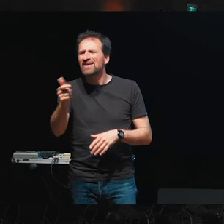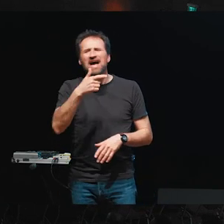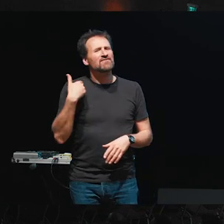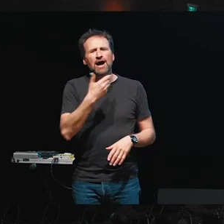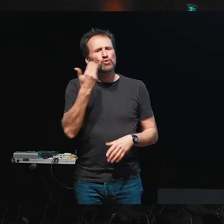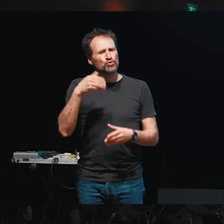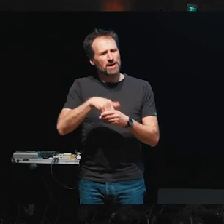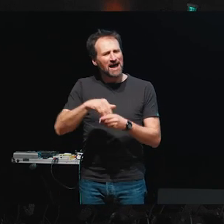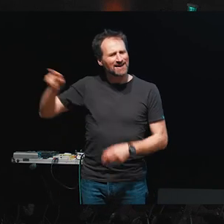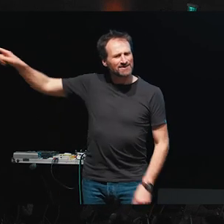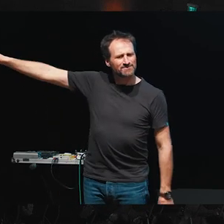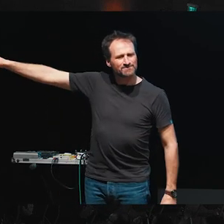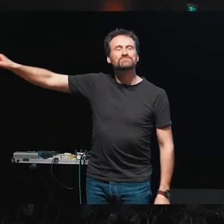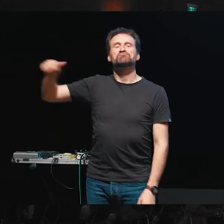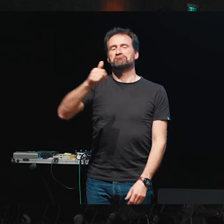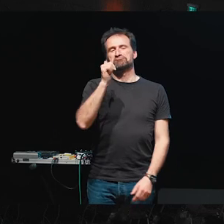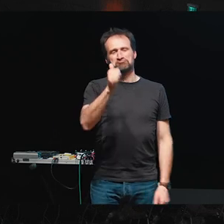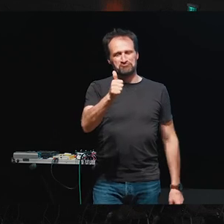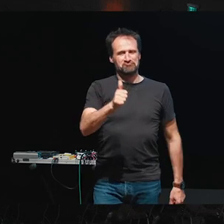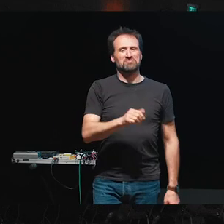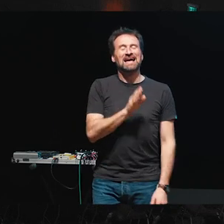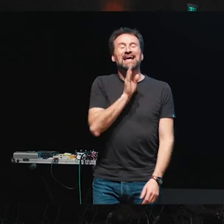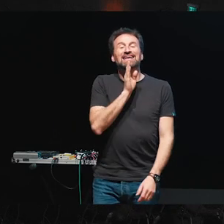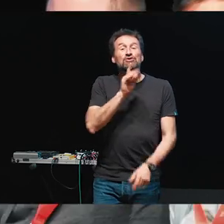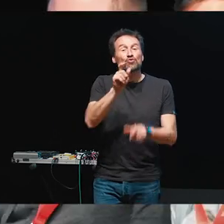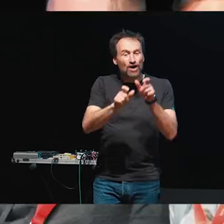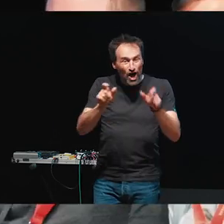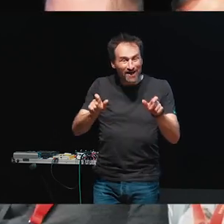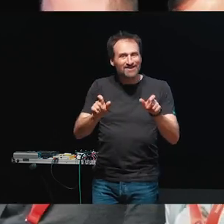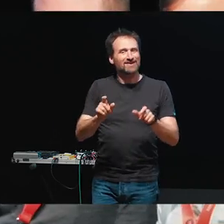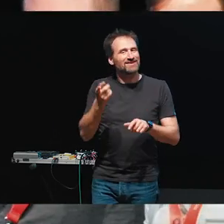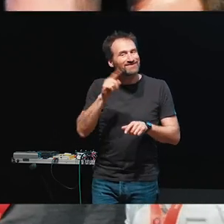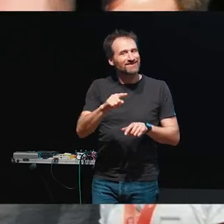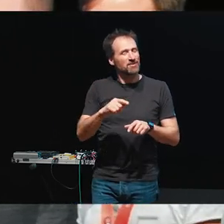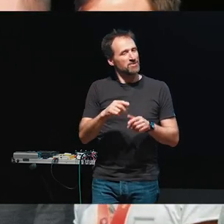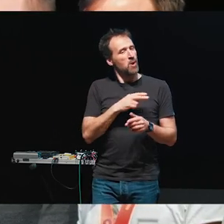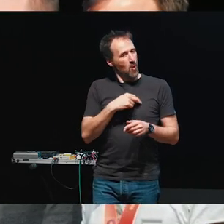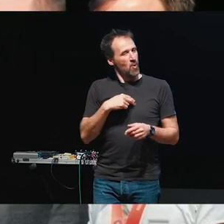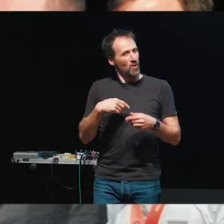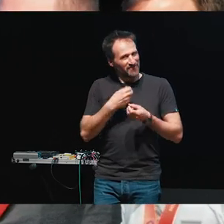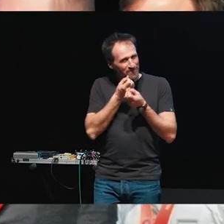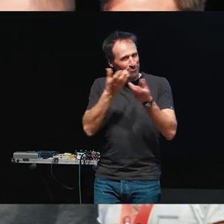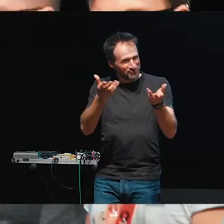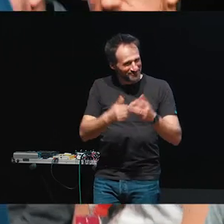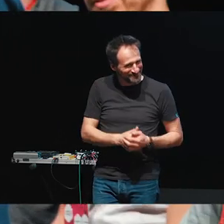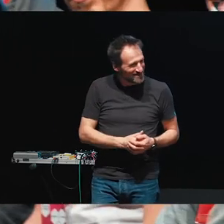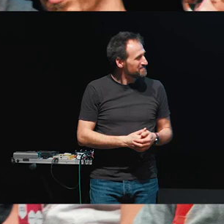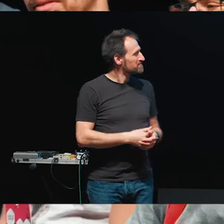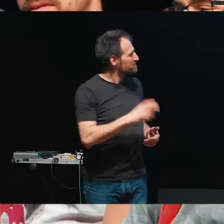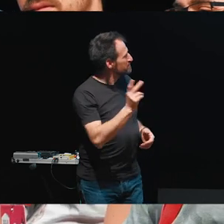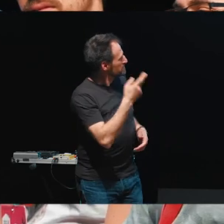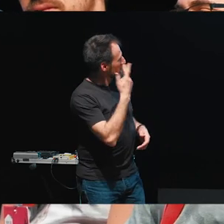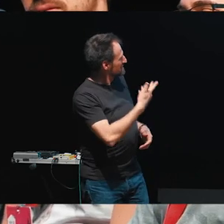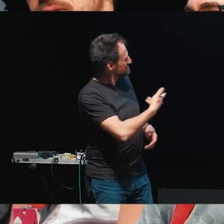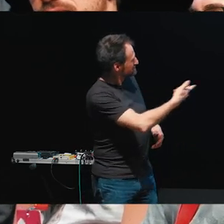DeepTrack? All right, that's enough to spread at least what has happened. So as you can see,